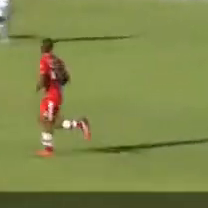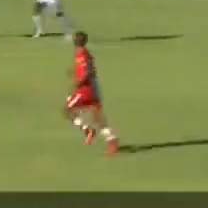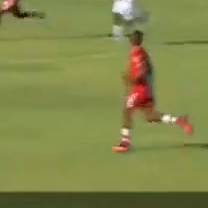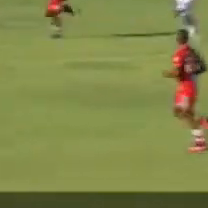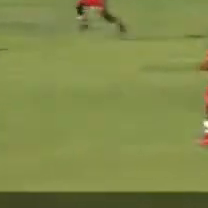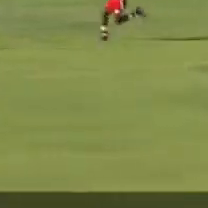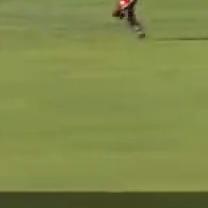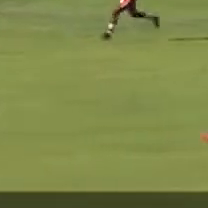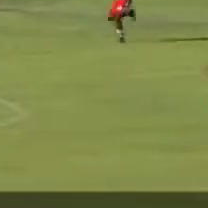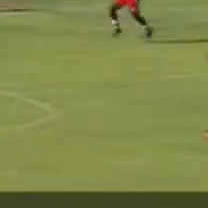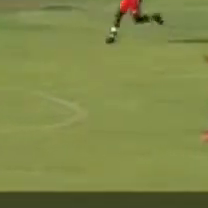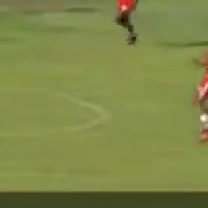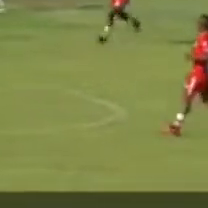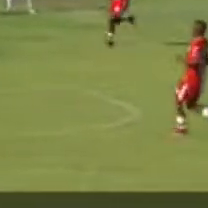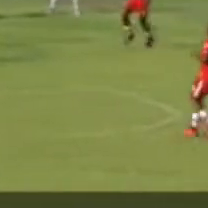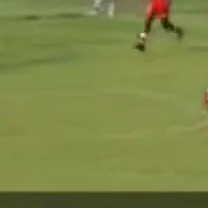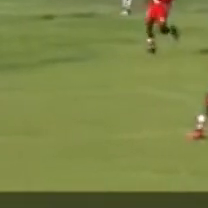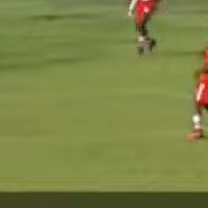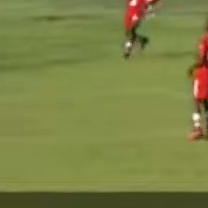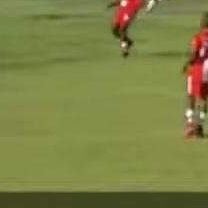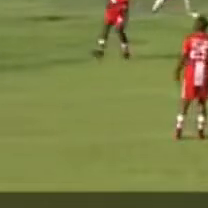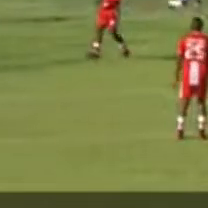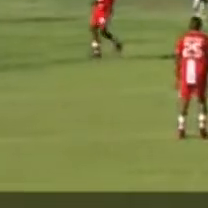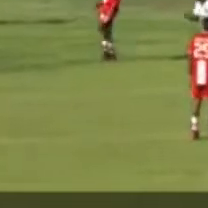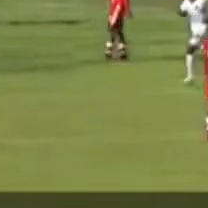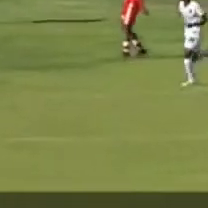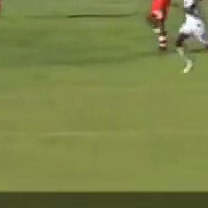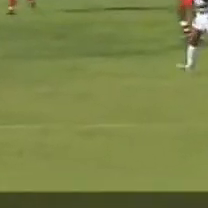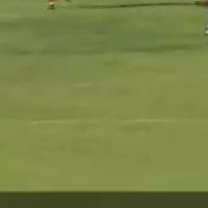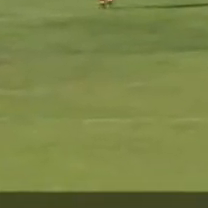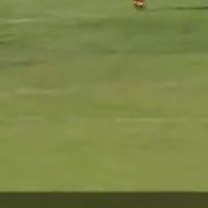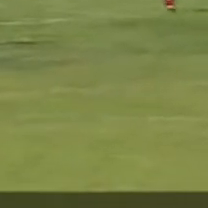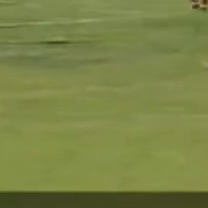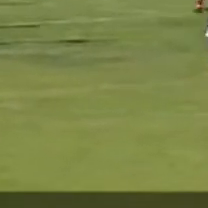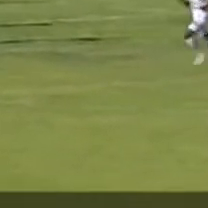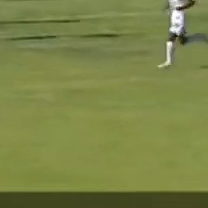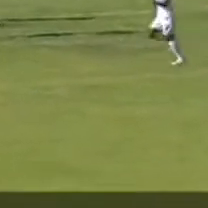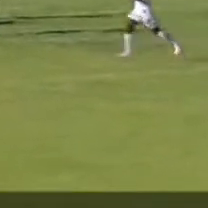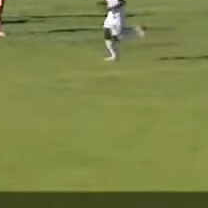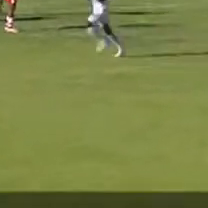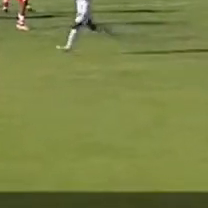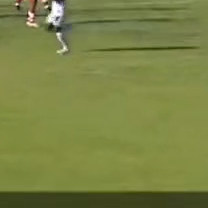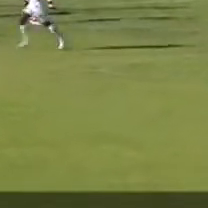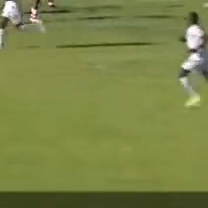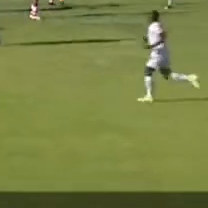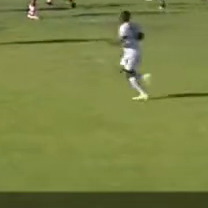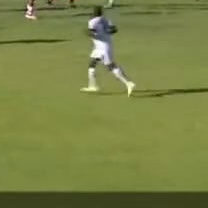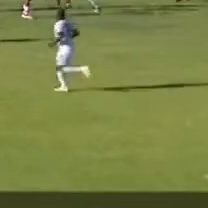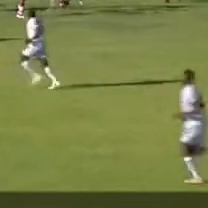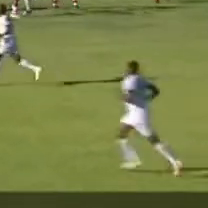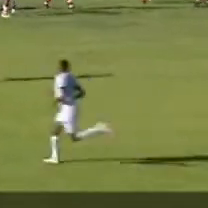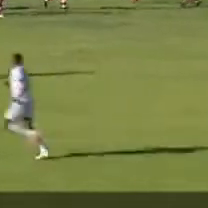points from 5 wins, 9 draws and 6 losses. The SKB Outfits are the least scoring side in the league,